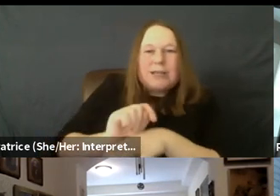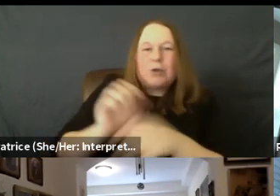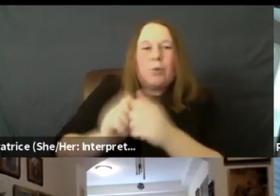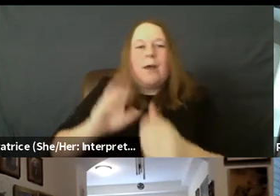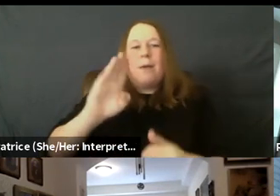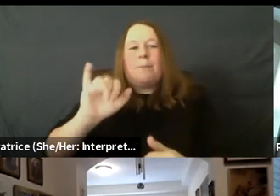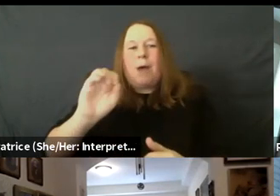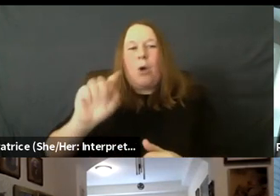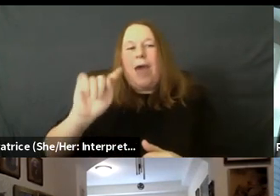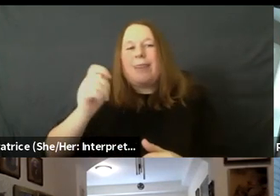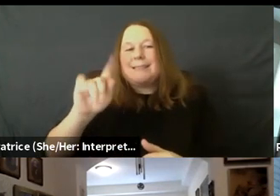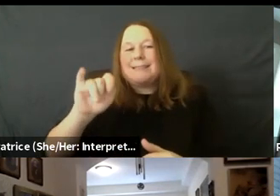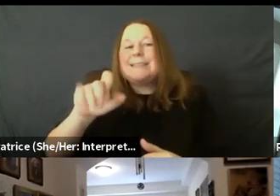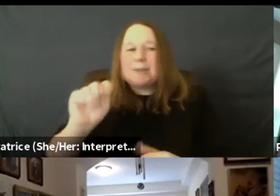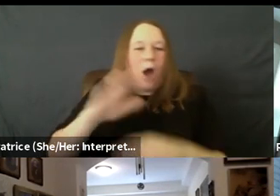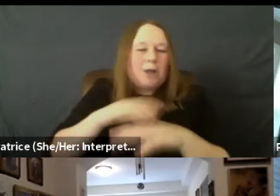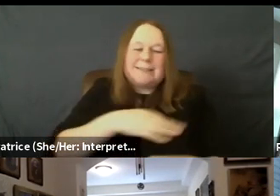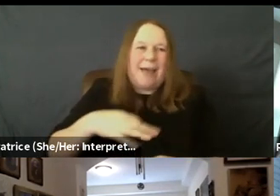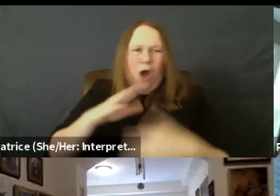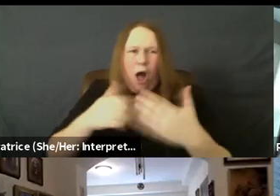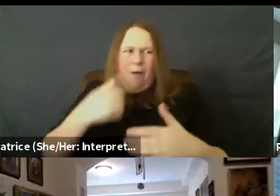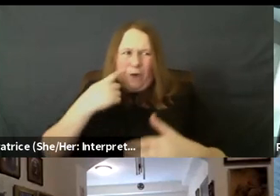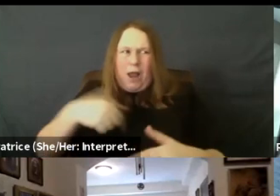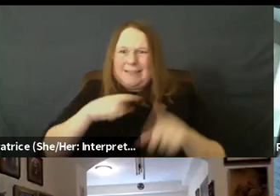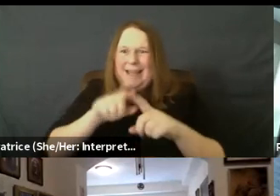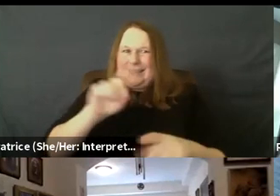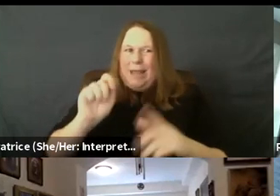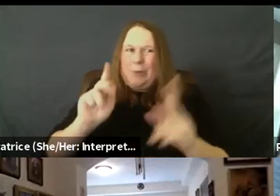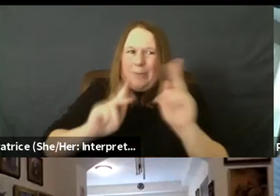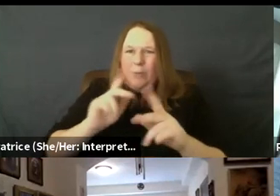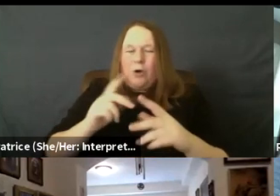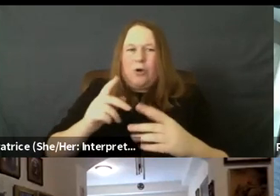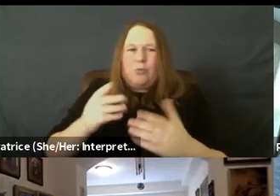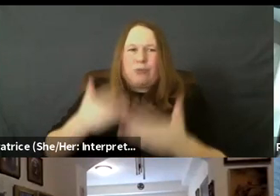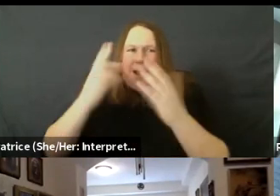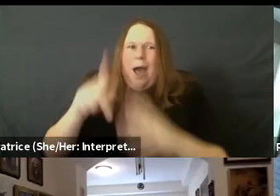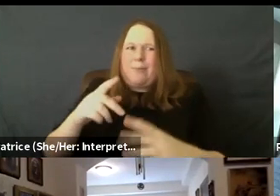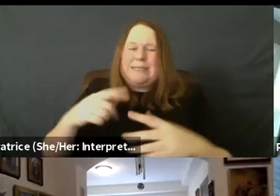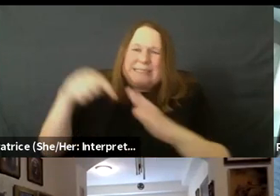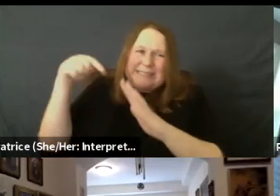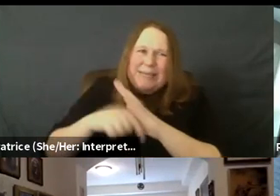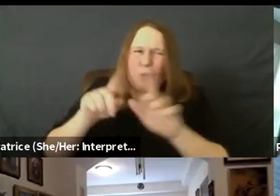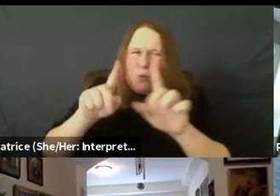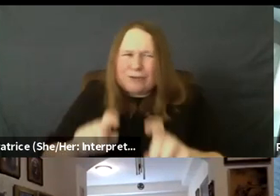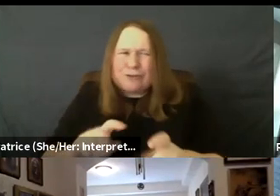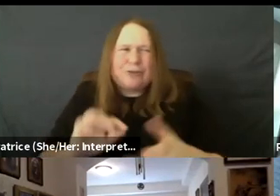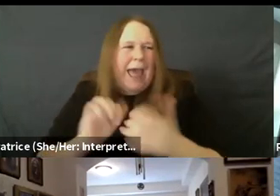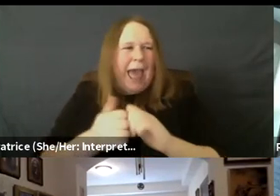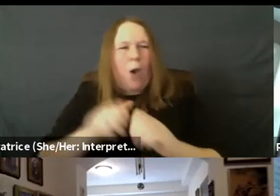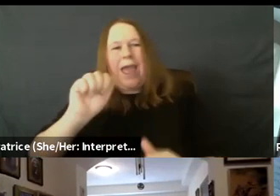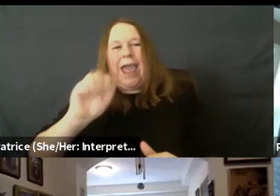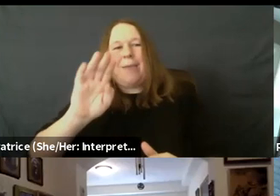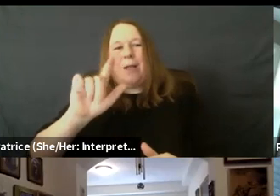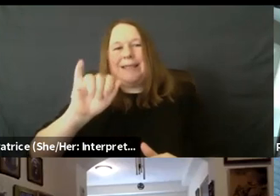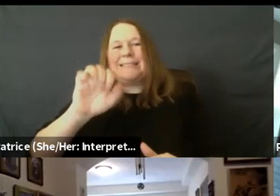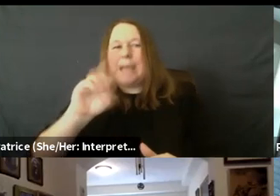bioethicist on staff, all of which for us as disabled people raise deep questions about how ableism,